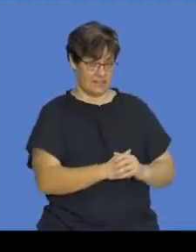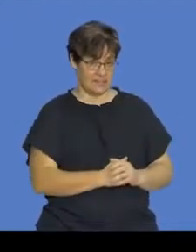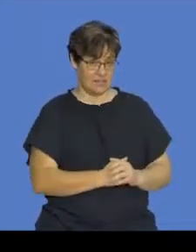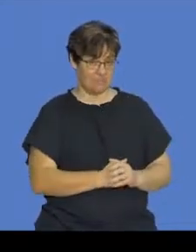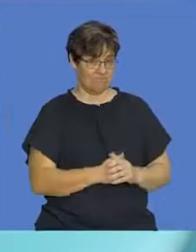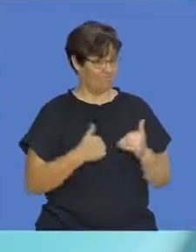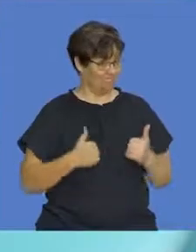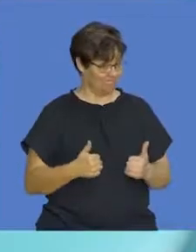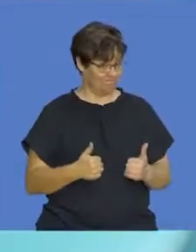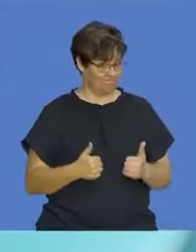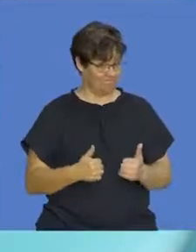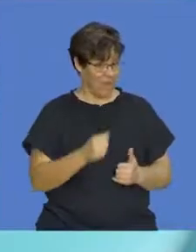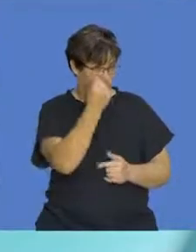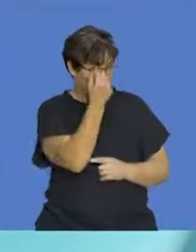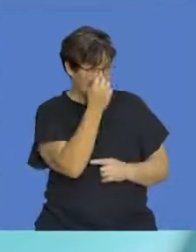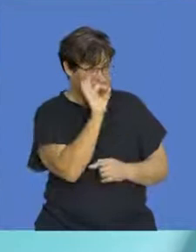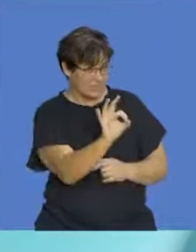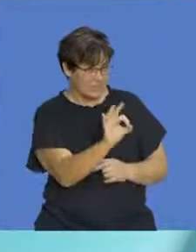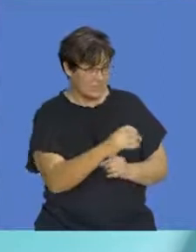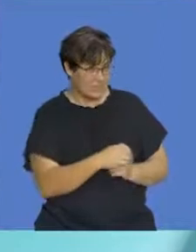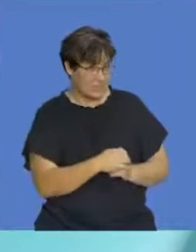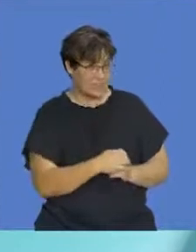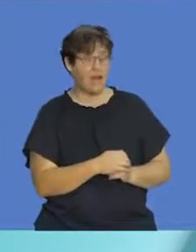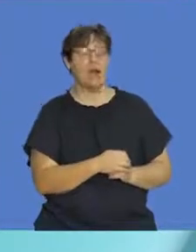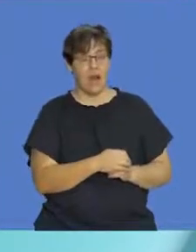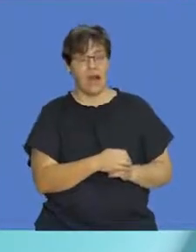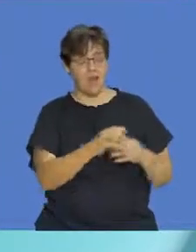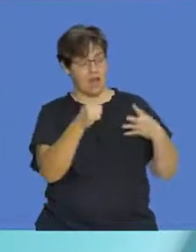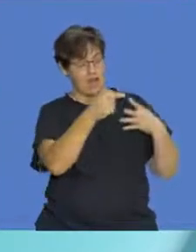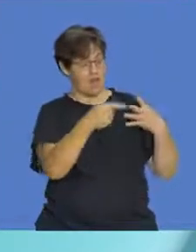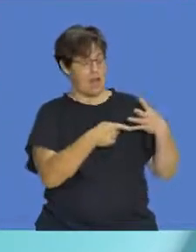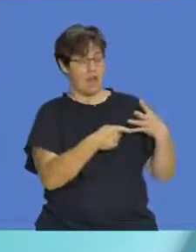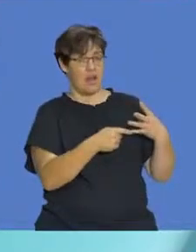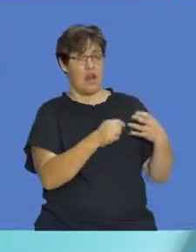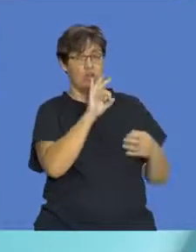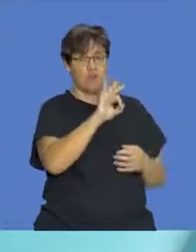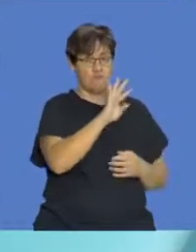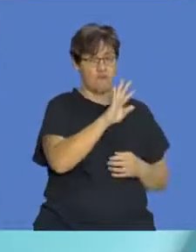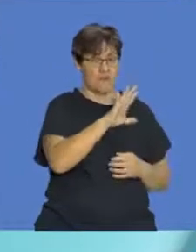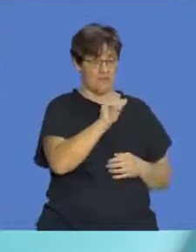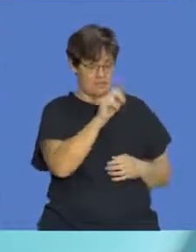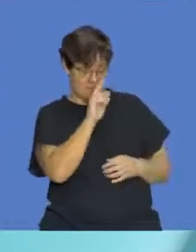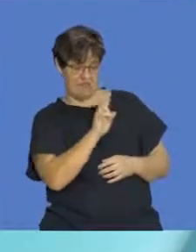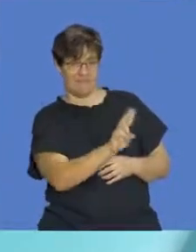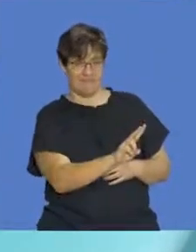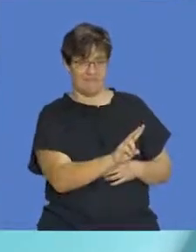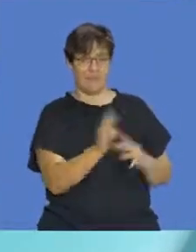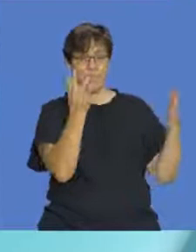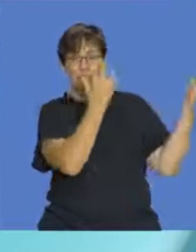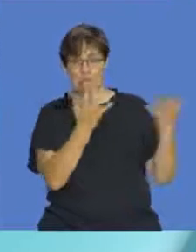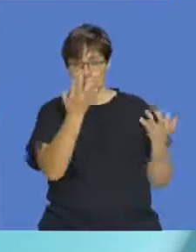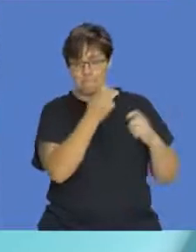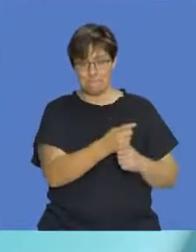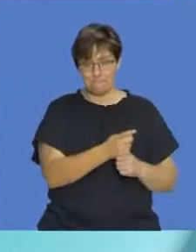Very good. I hope you understand that it's those ones that we're looking at. So we've calculated and we've